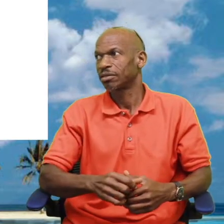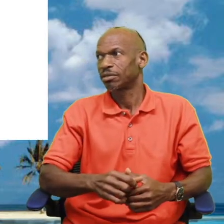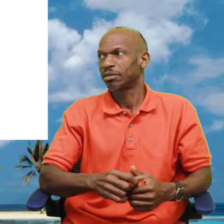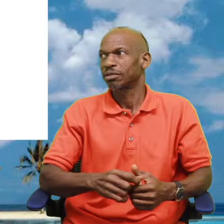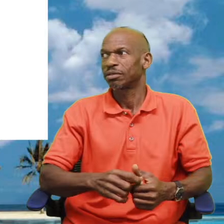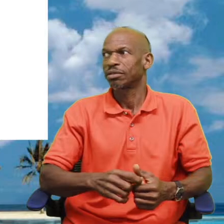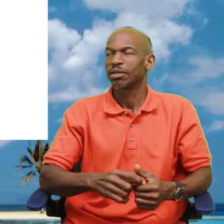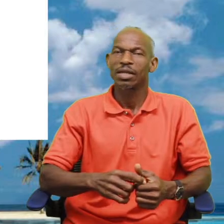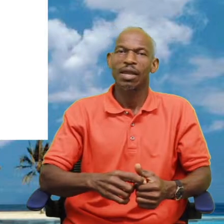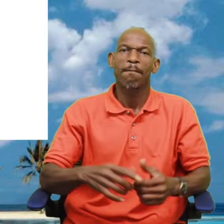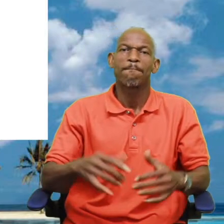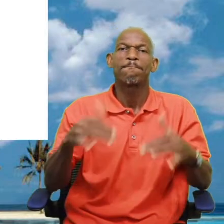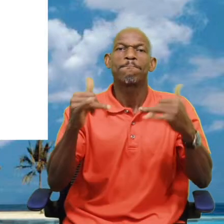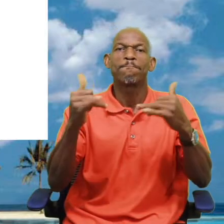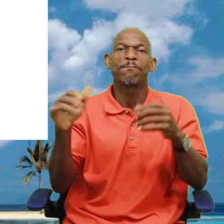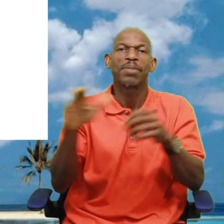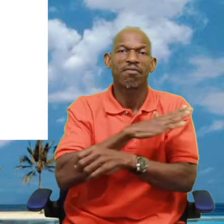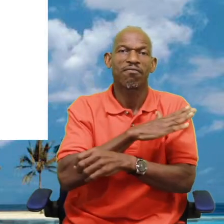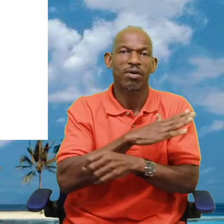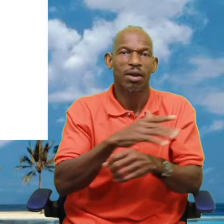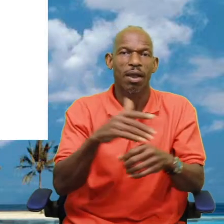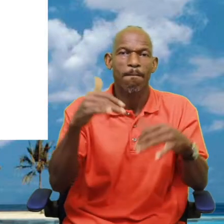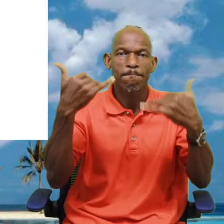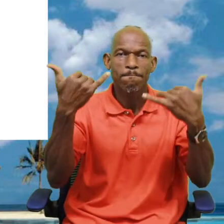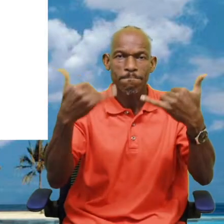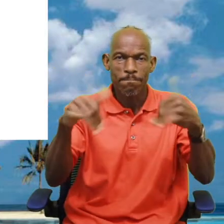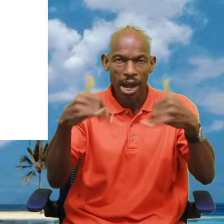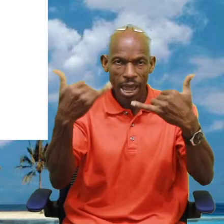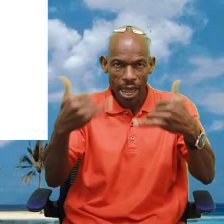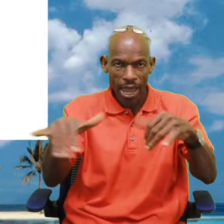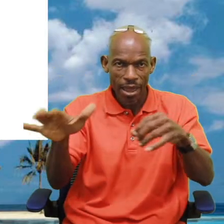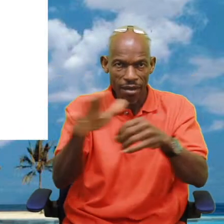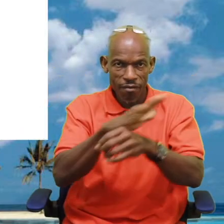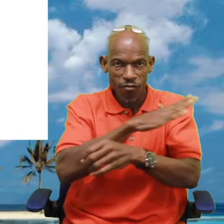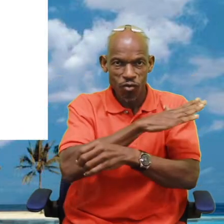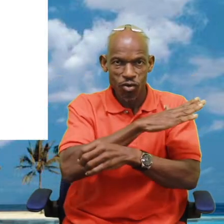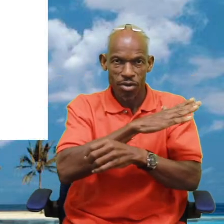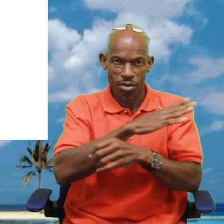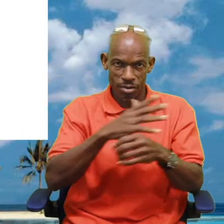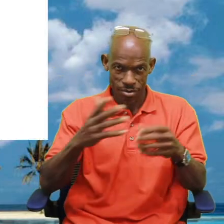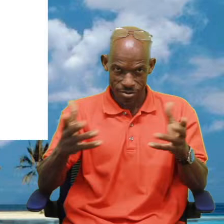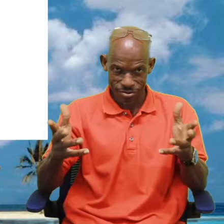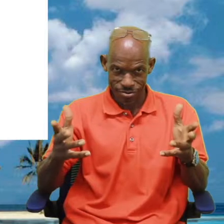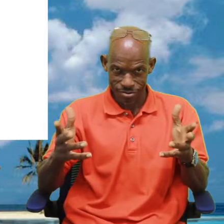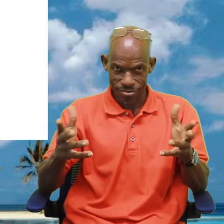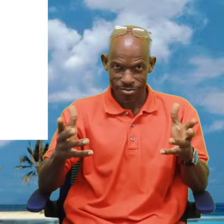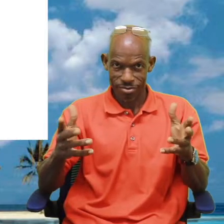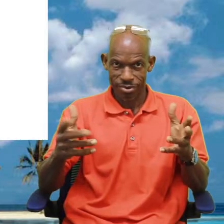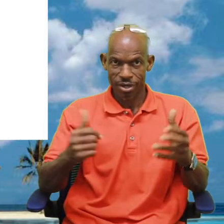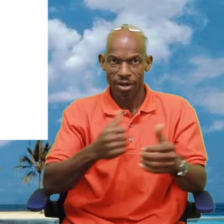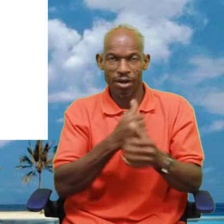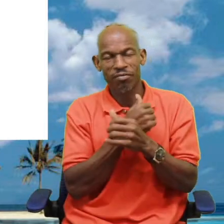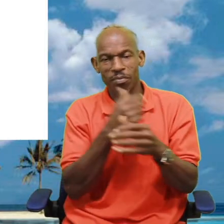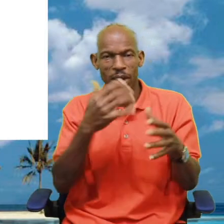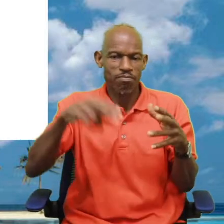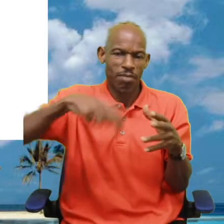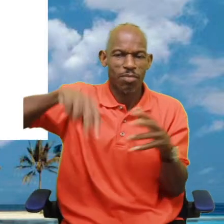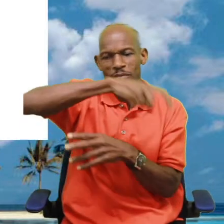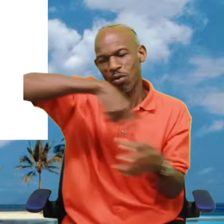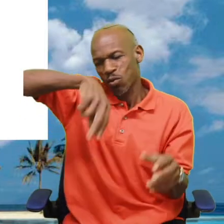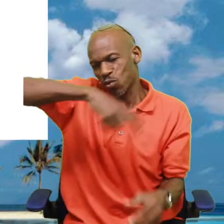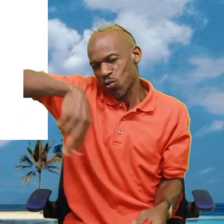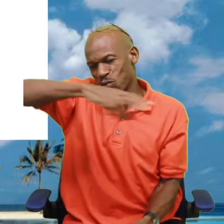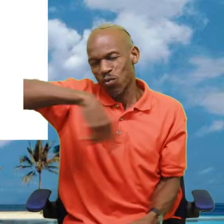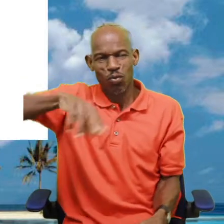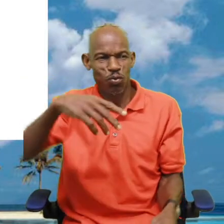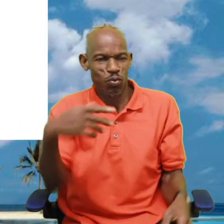playful. When a dog loves to play, we say that dog is playful. It's love to play